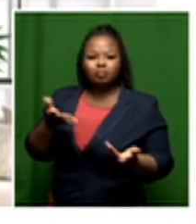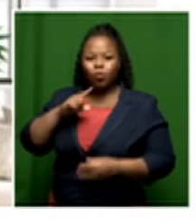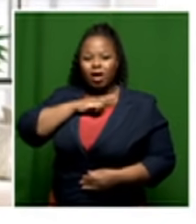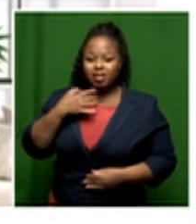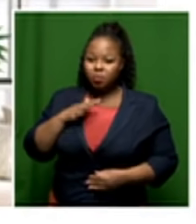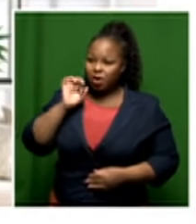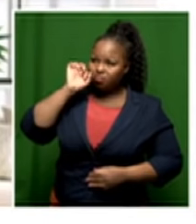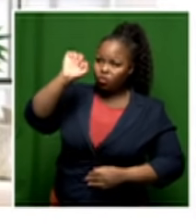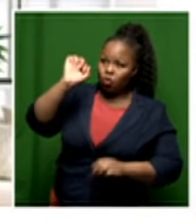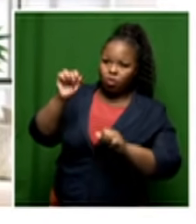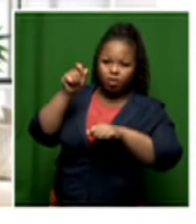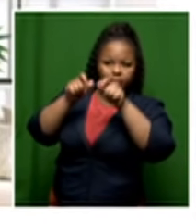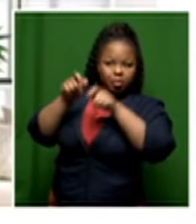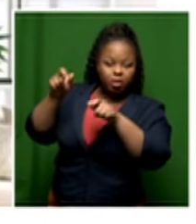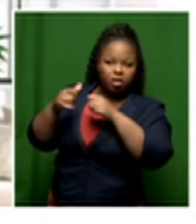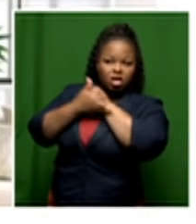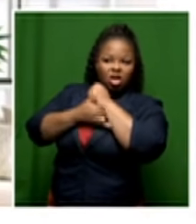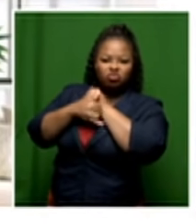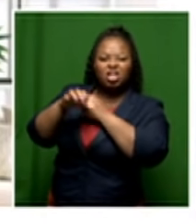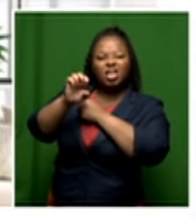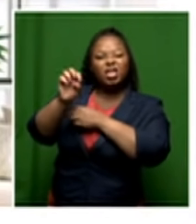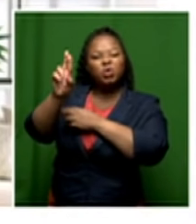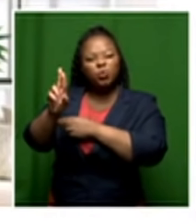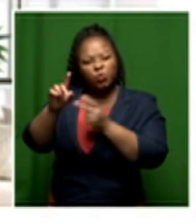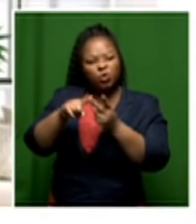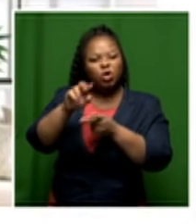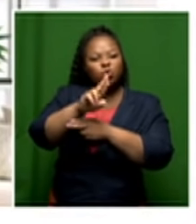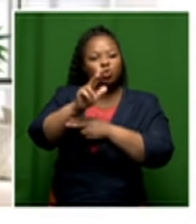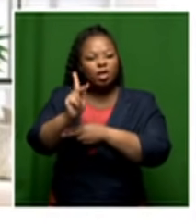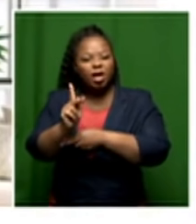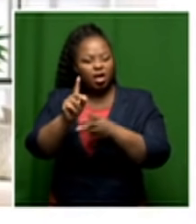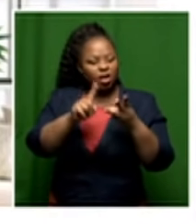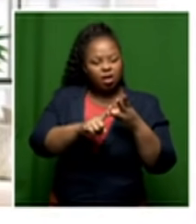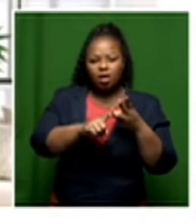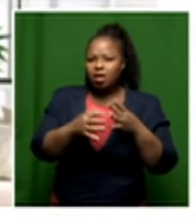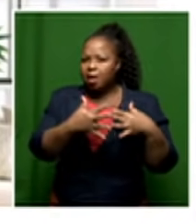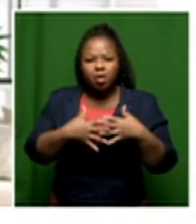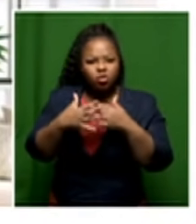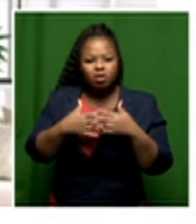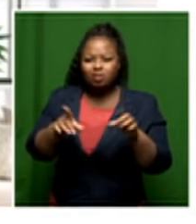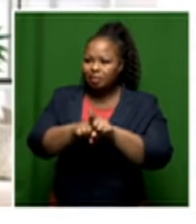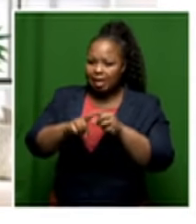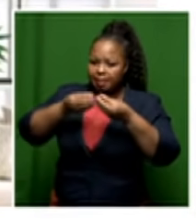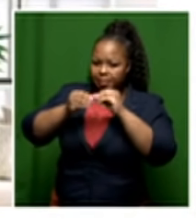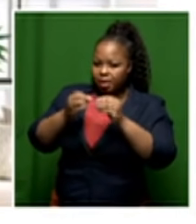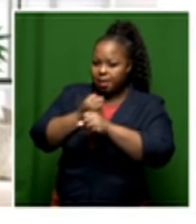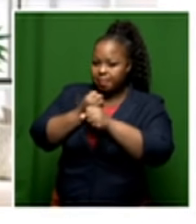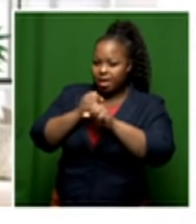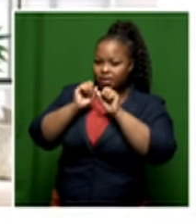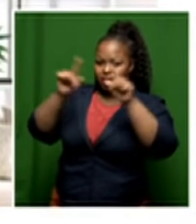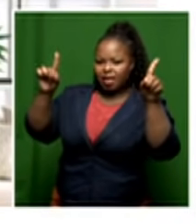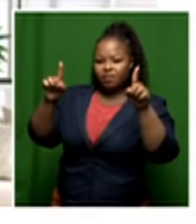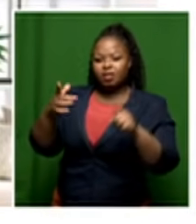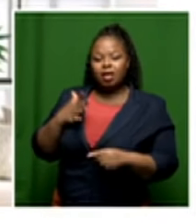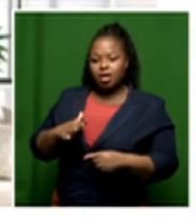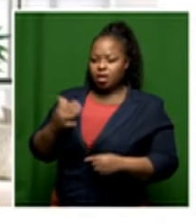people to get the vaccines first, whether we're talking the European Union, the UK, or even America. So I think that is one problem, access